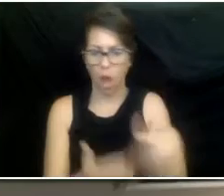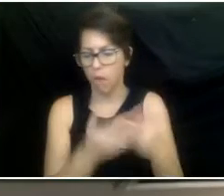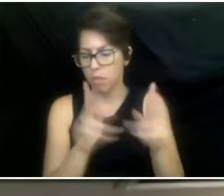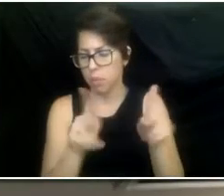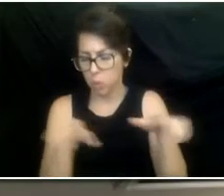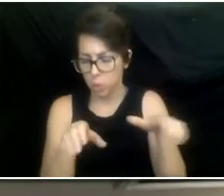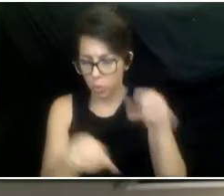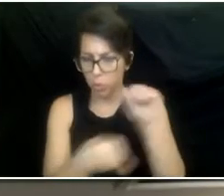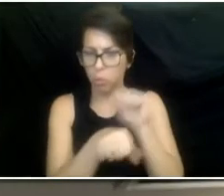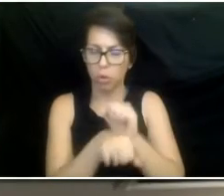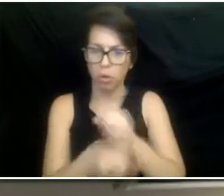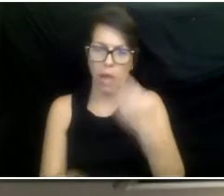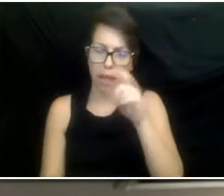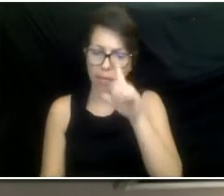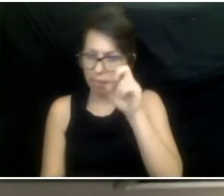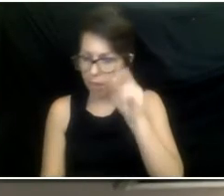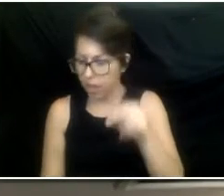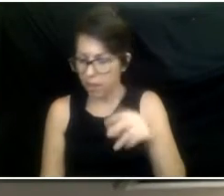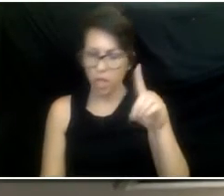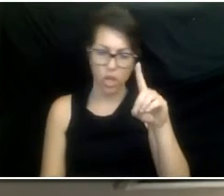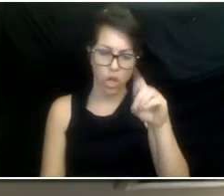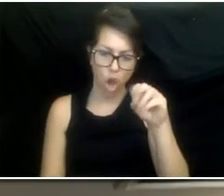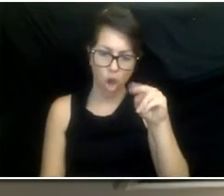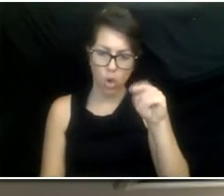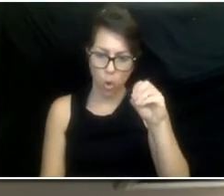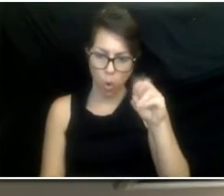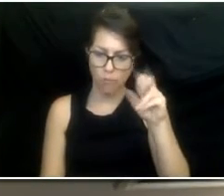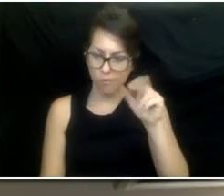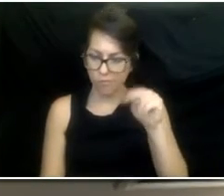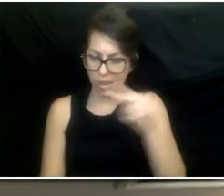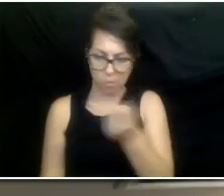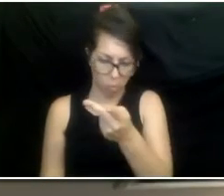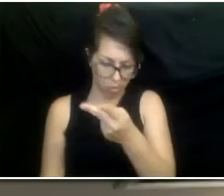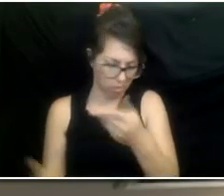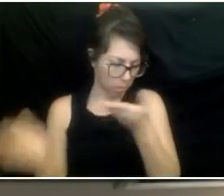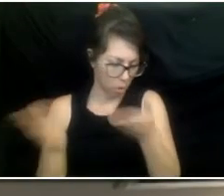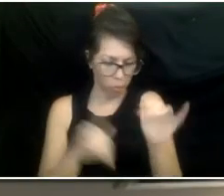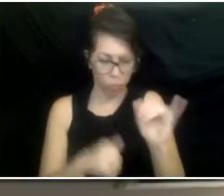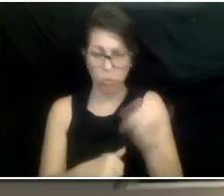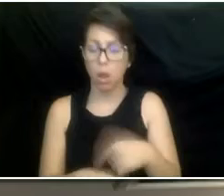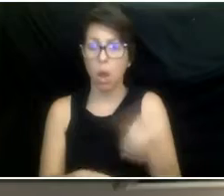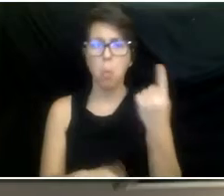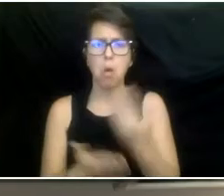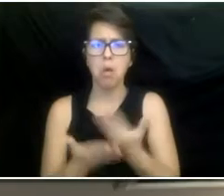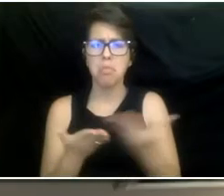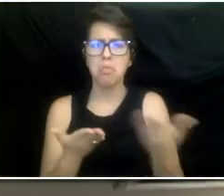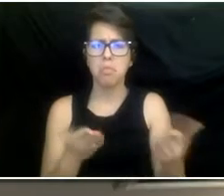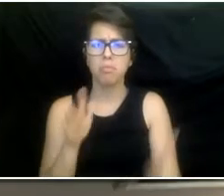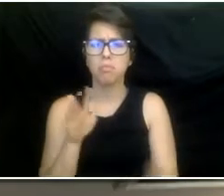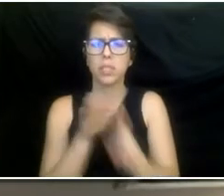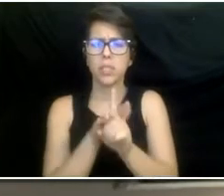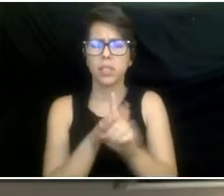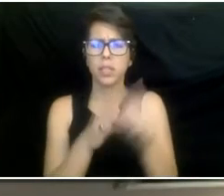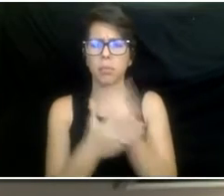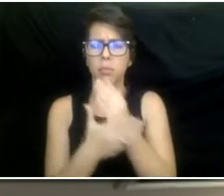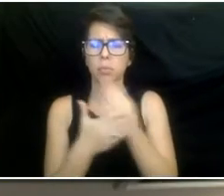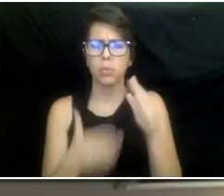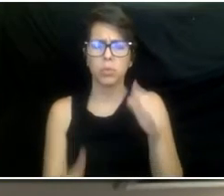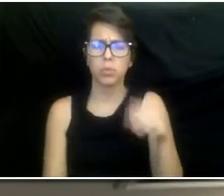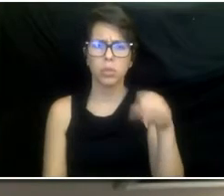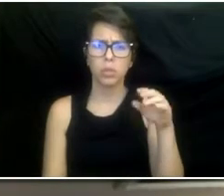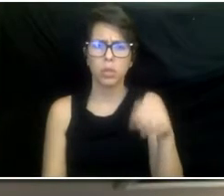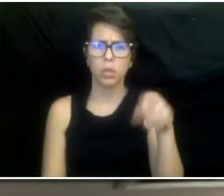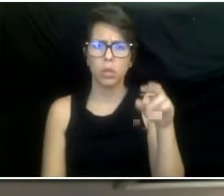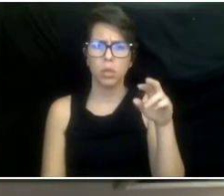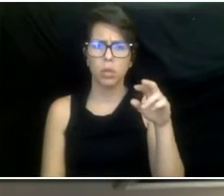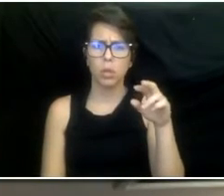work some of them in my district that are handling this are telling me their calls are up over 300% so